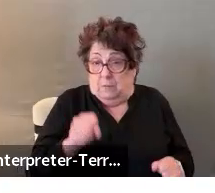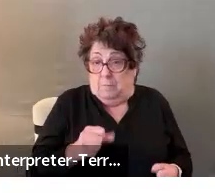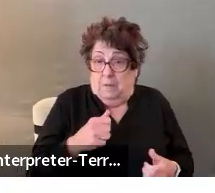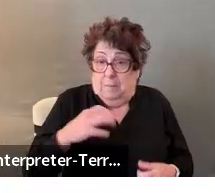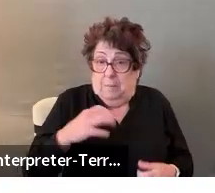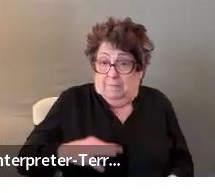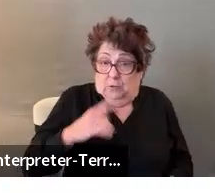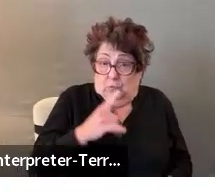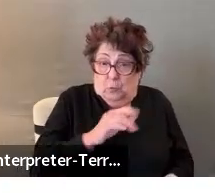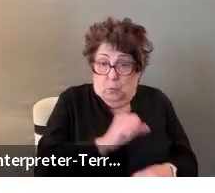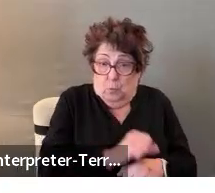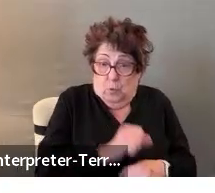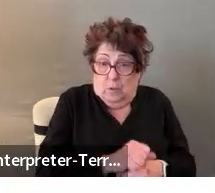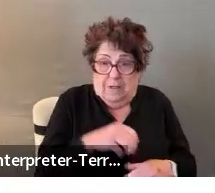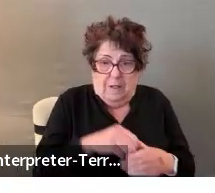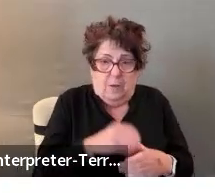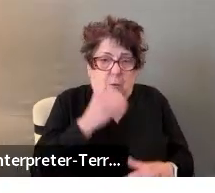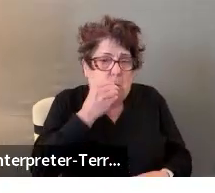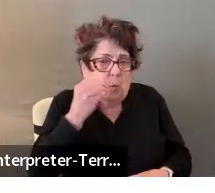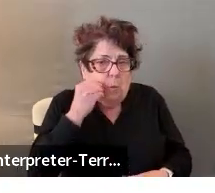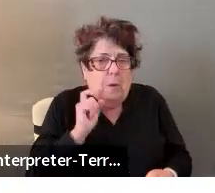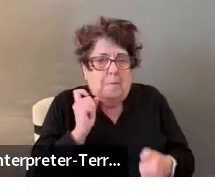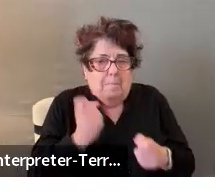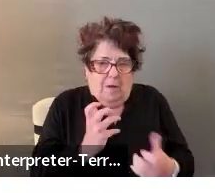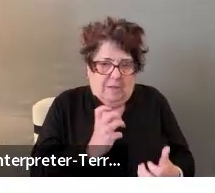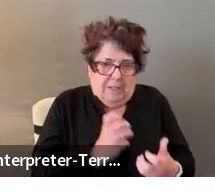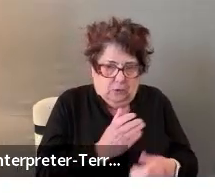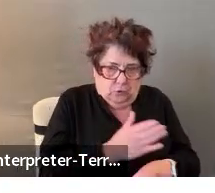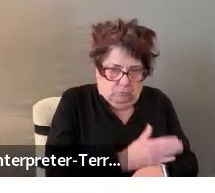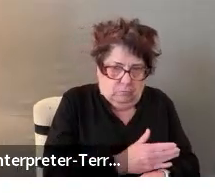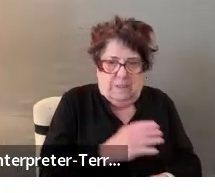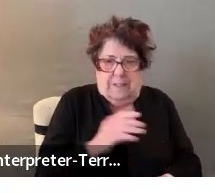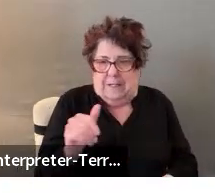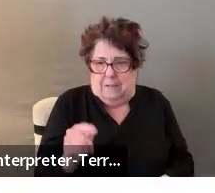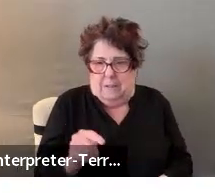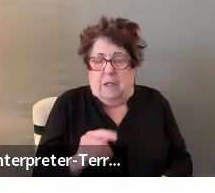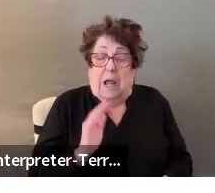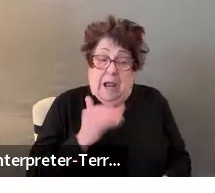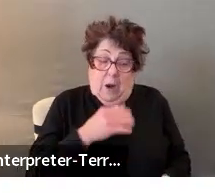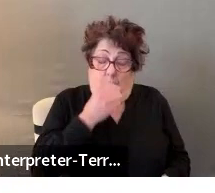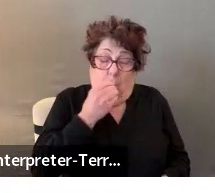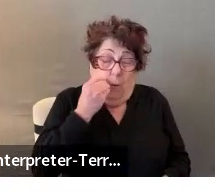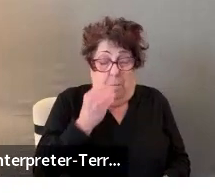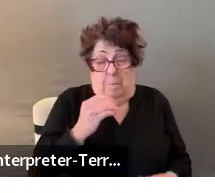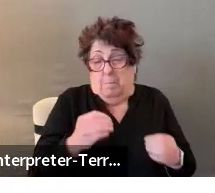in home modification and AT. Our home is more than just a physical